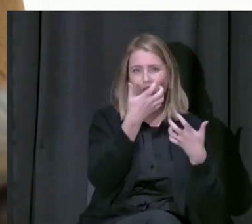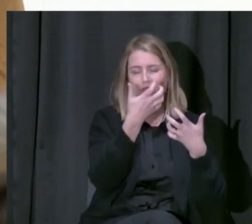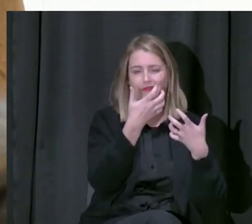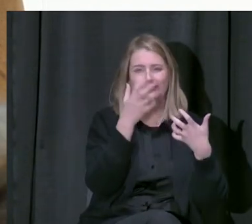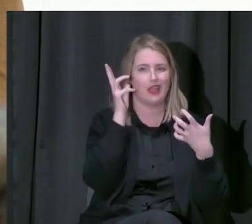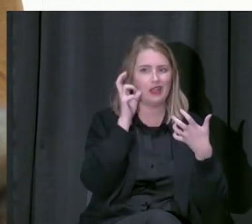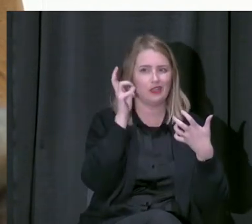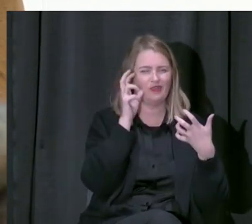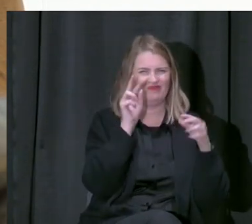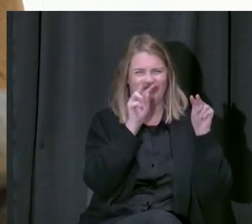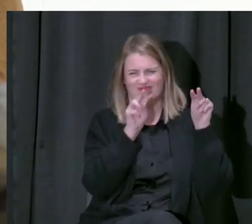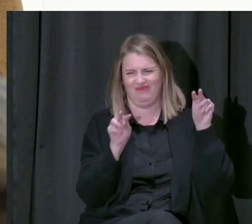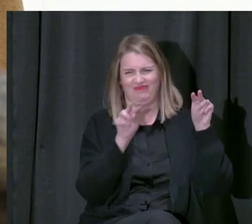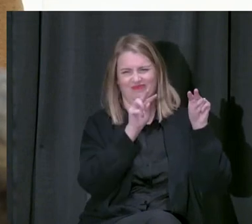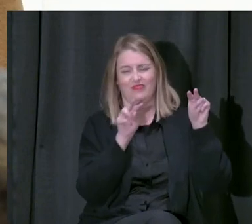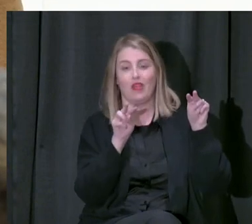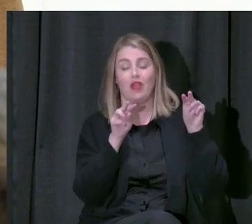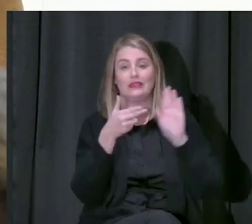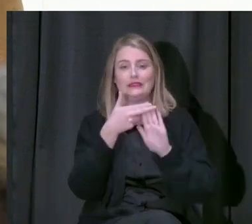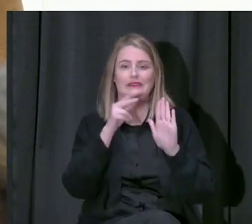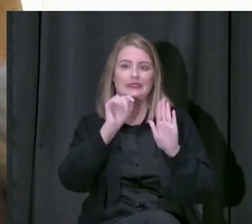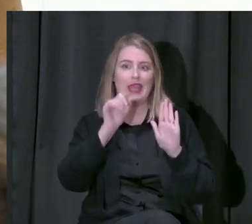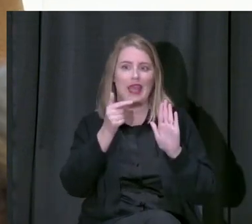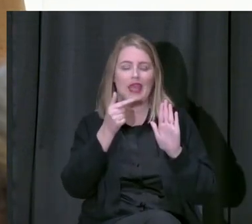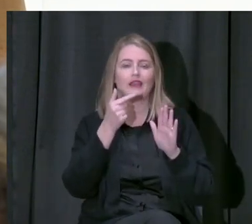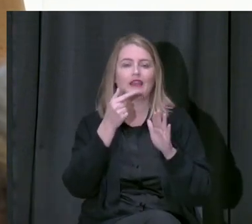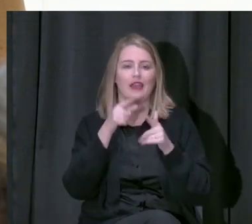We automatically detect and are able to correct the